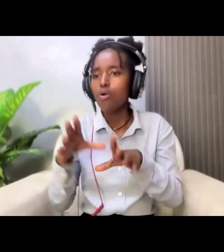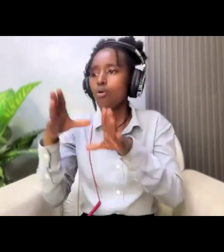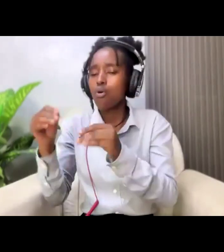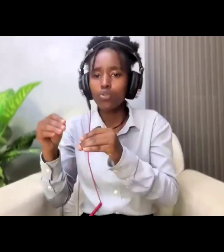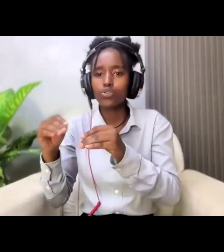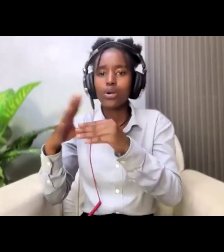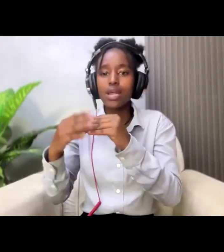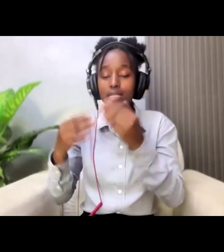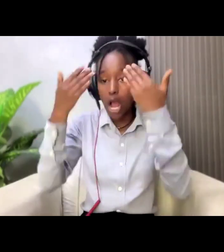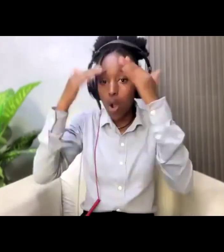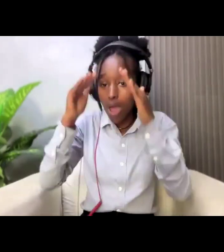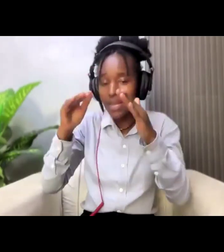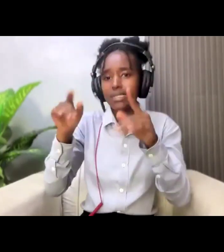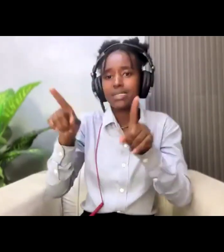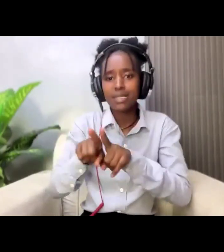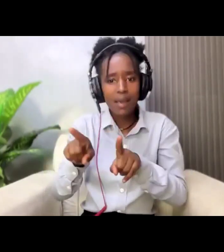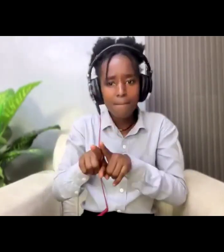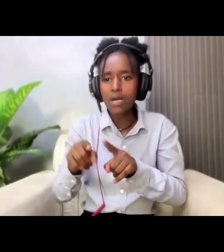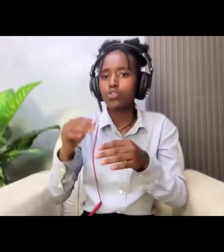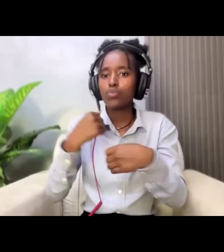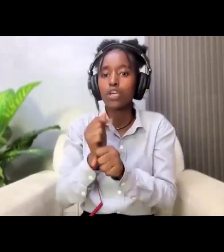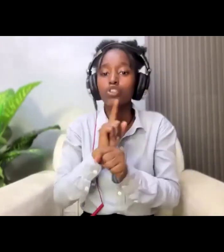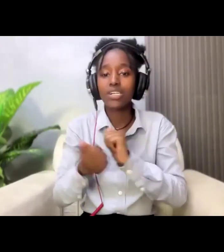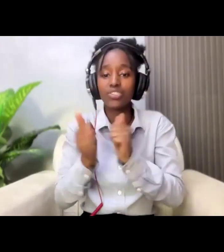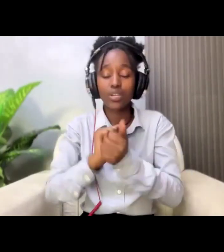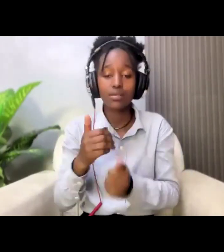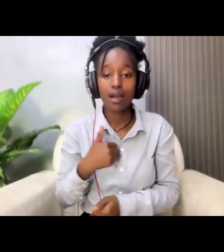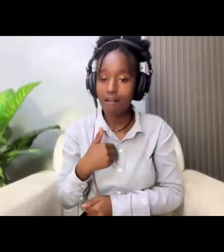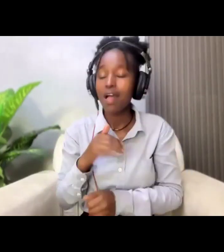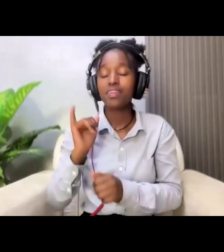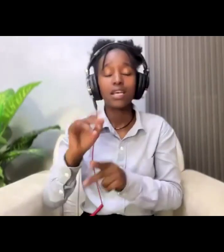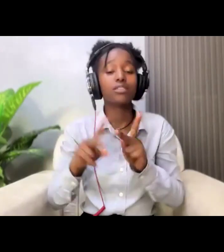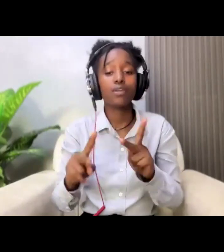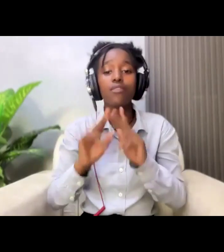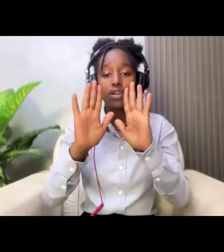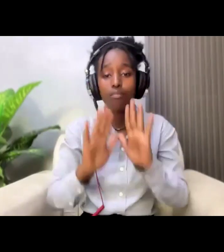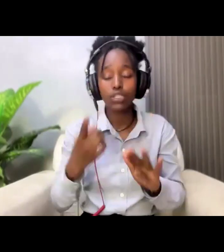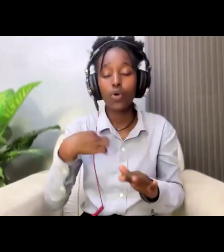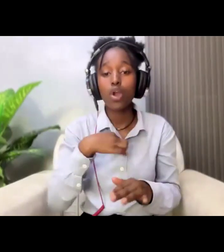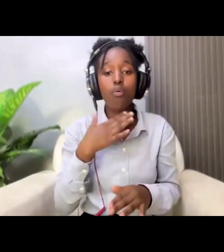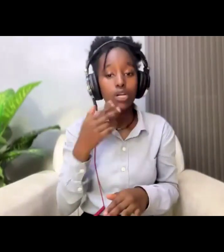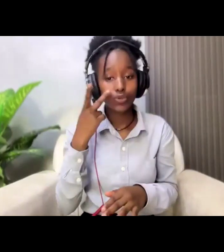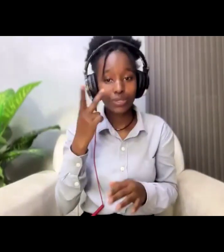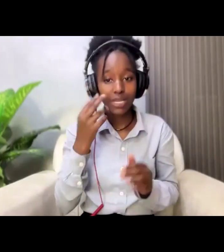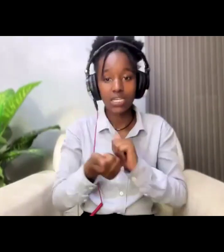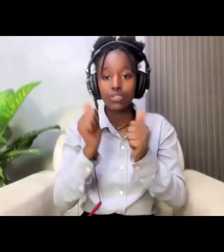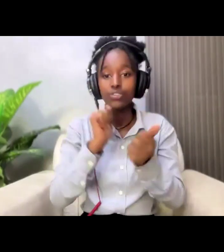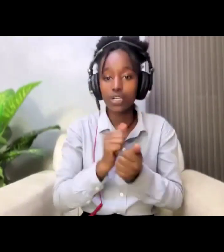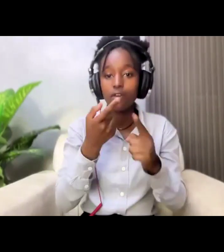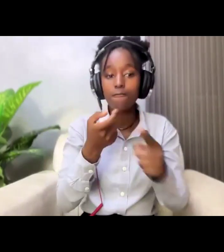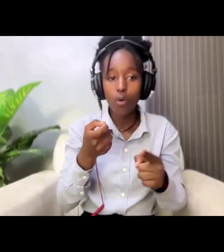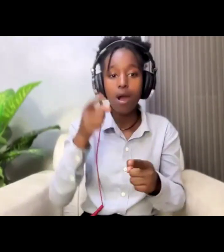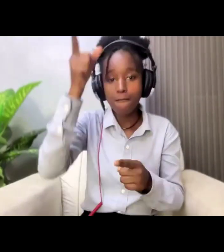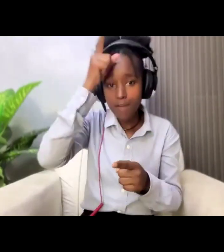unless real change happens for disabled people where they live in their communities. And that's what we are about. We